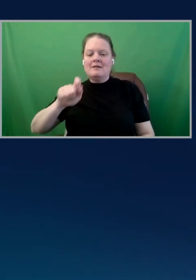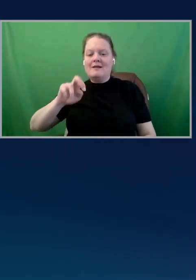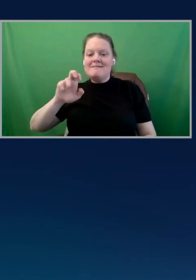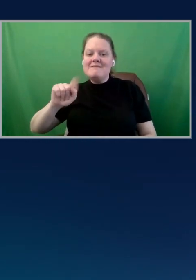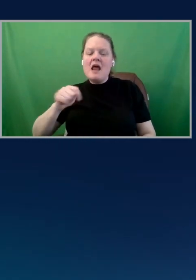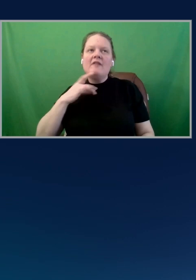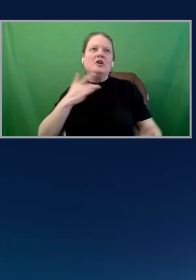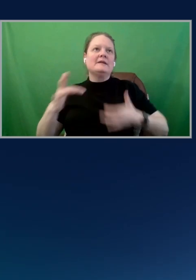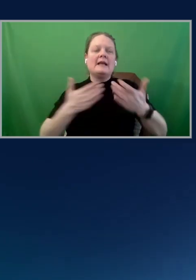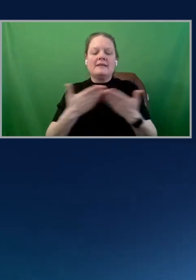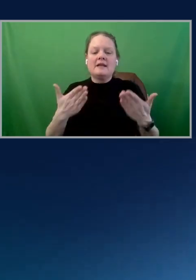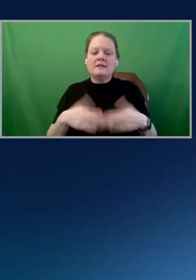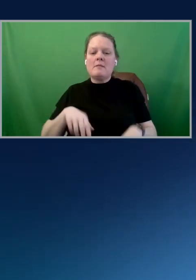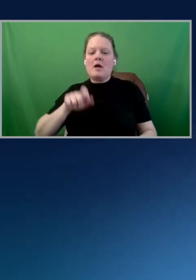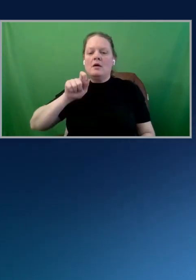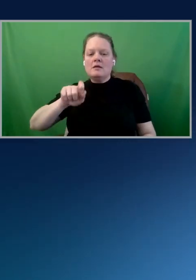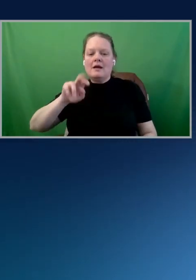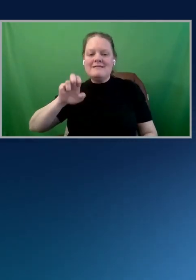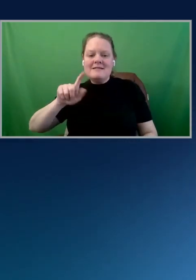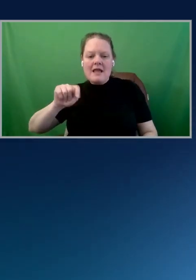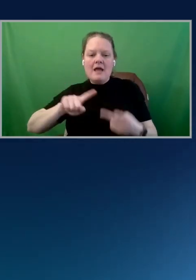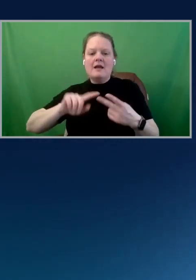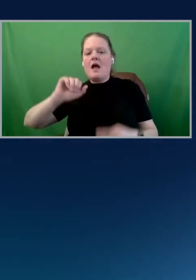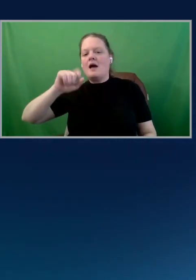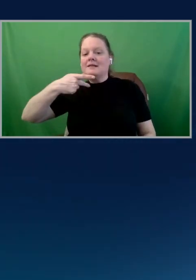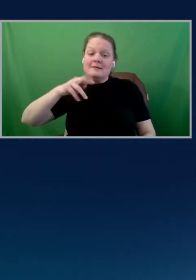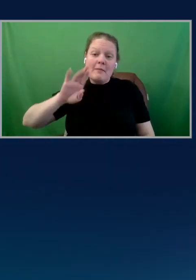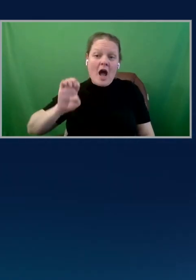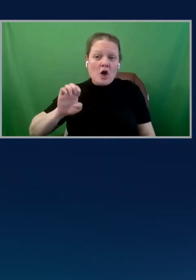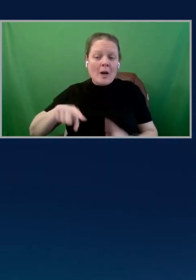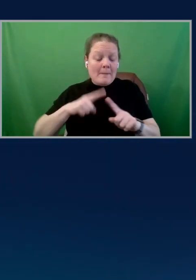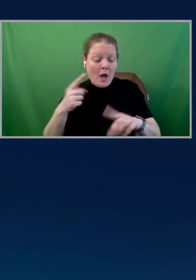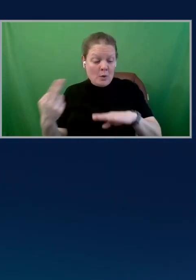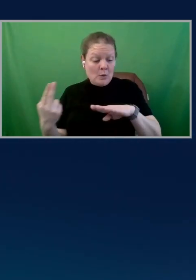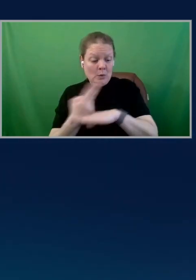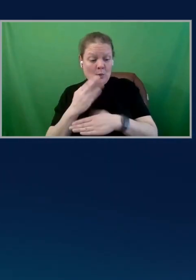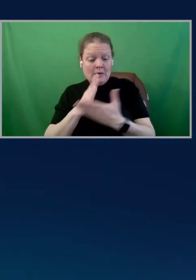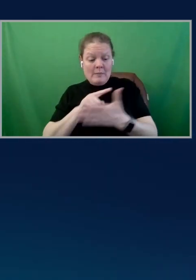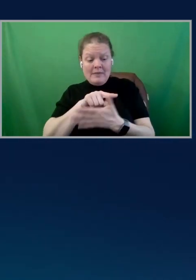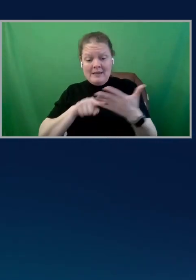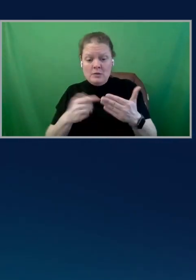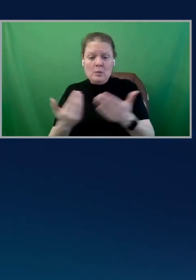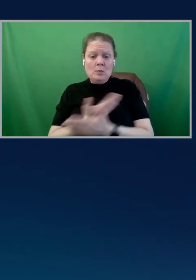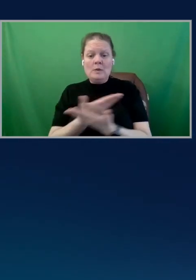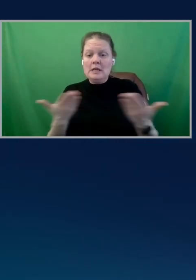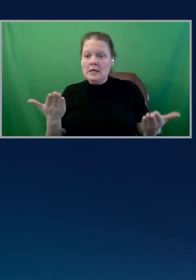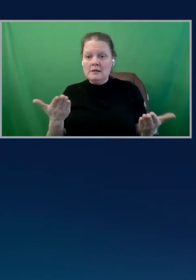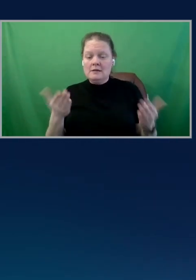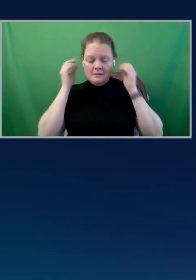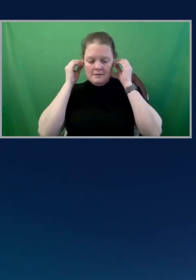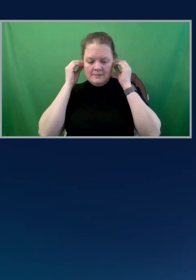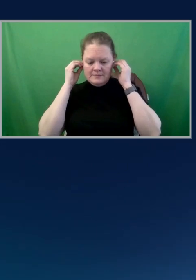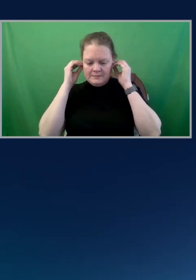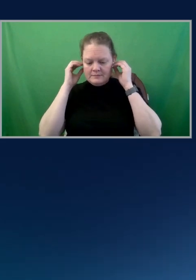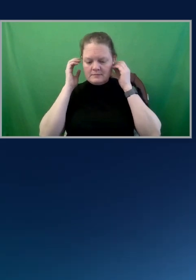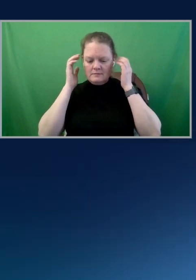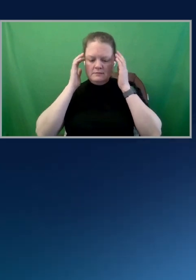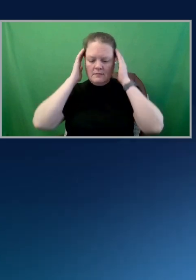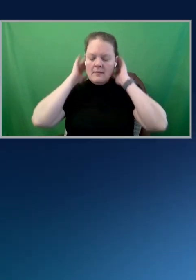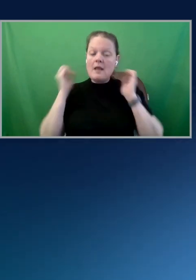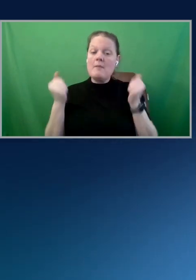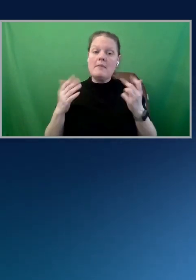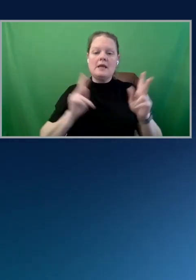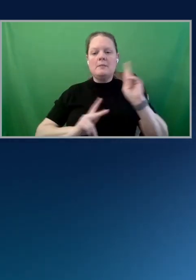like .NET Aspire. But in order to use some of these new things, a lot of people, a lot of companies, they have